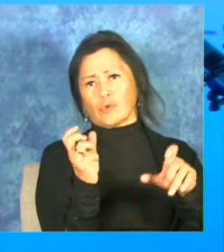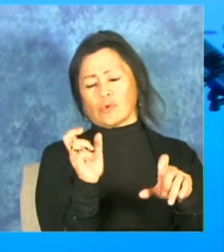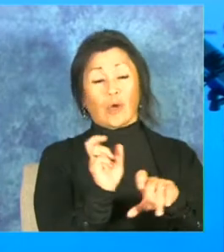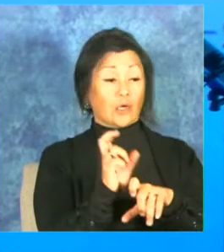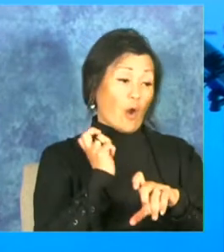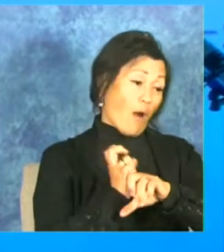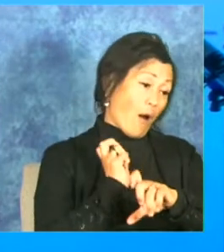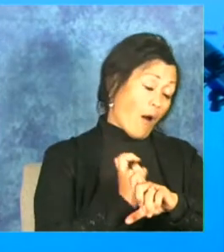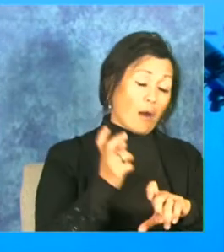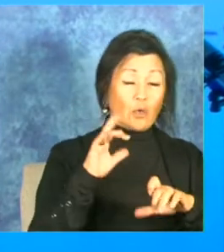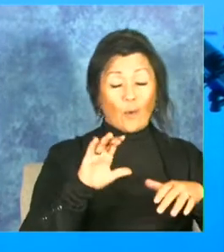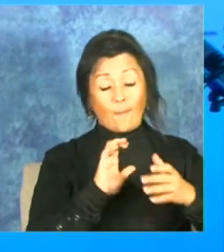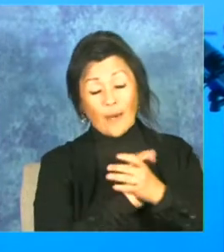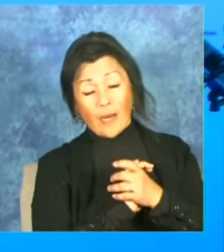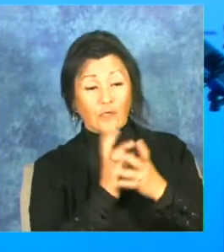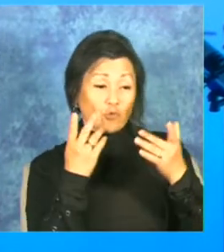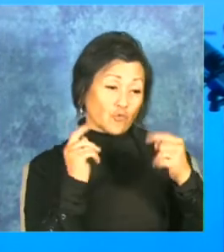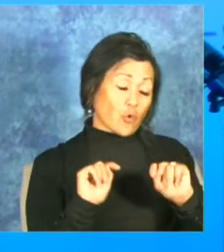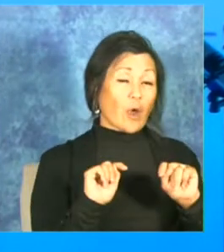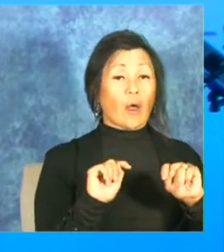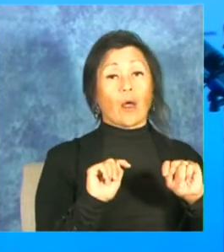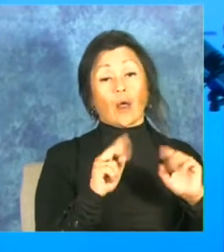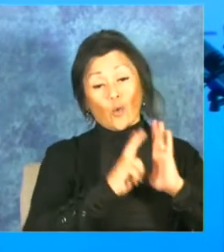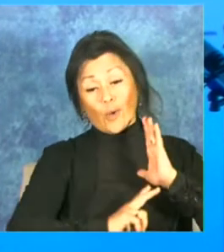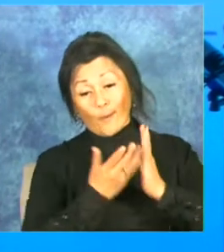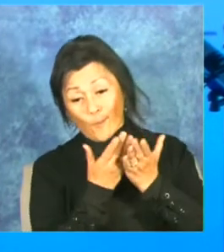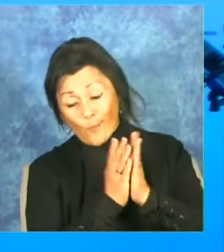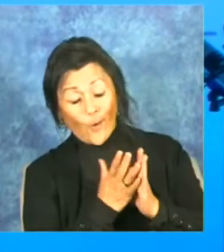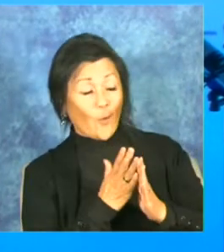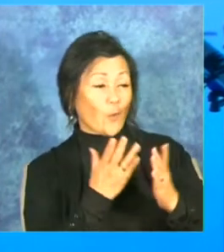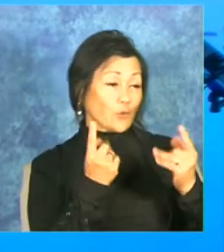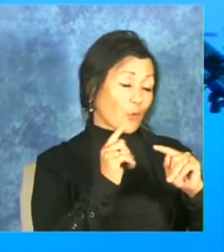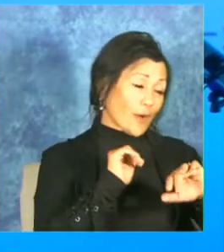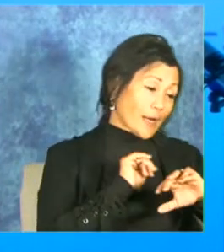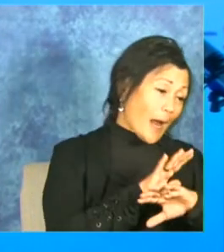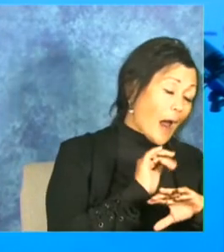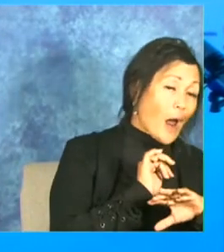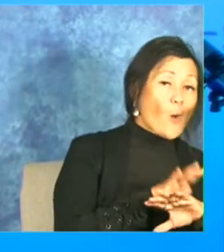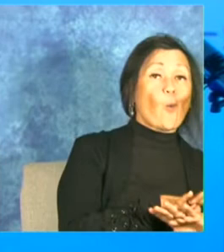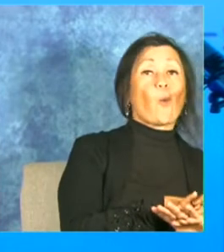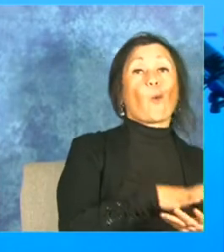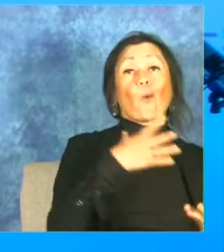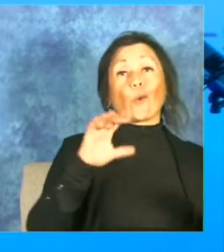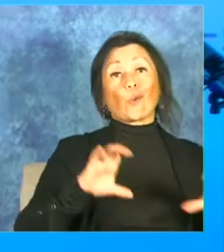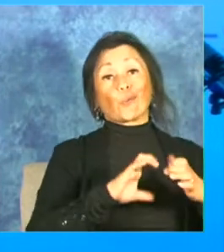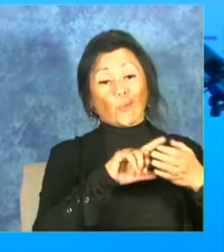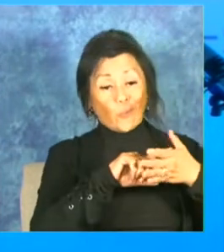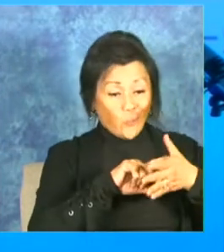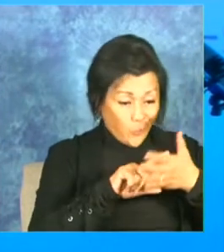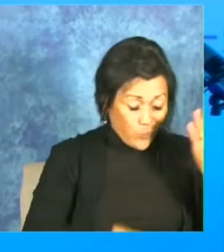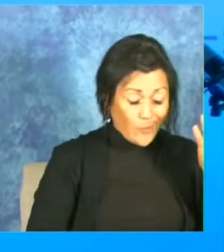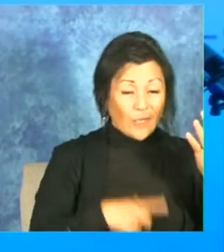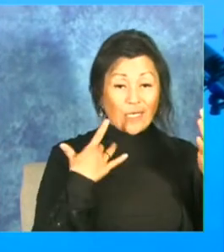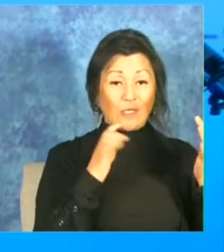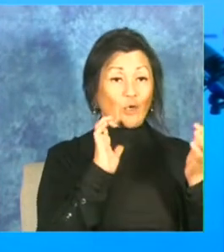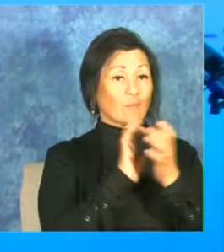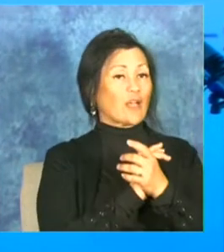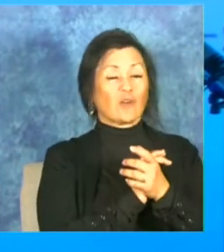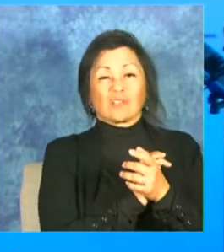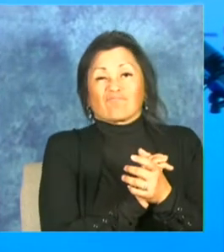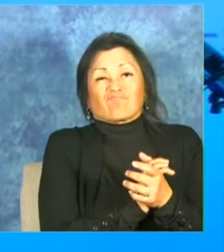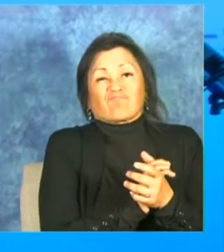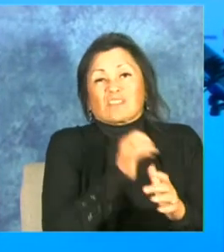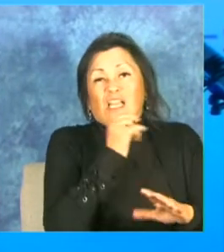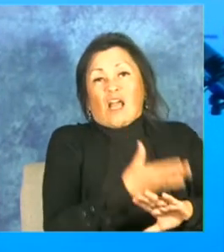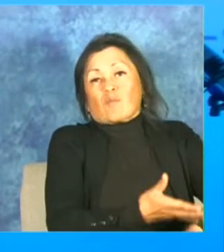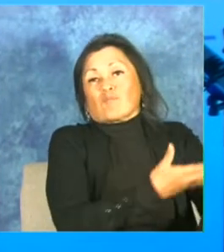You've worked hard on your marriage. You've tried reading books. You've tried counseling. You've done all kinds of things, and your marriage is in the same